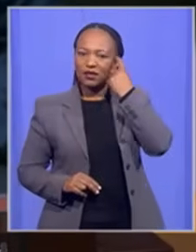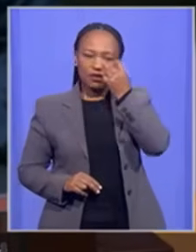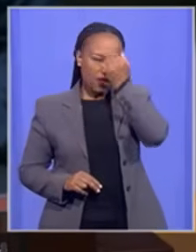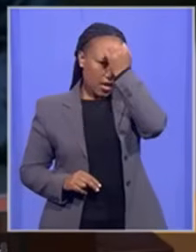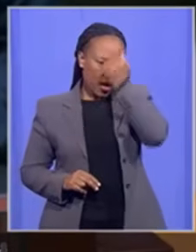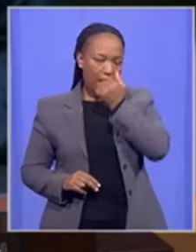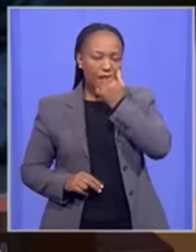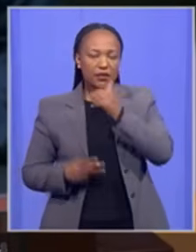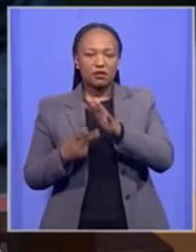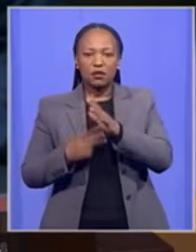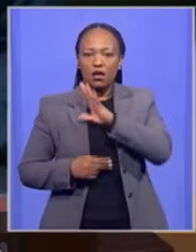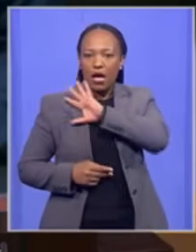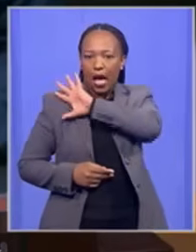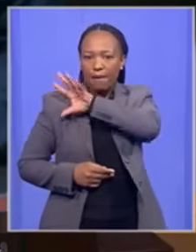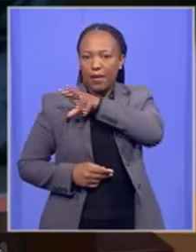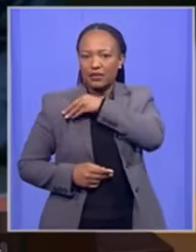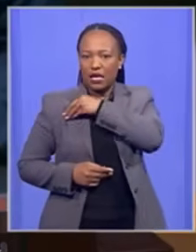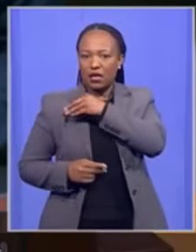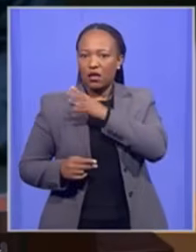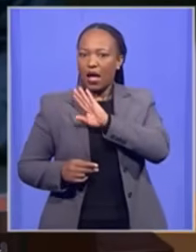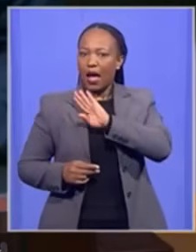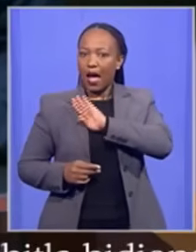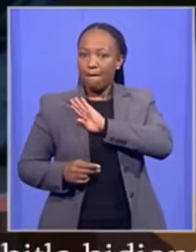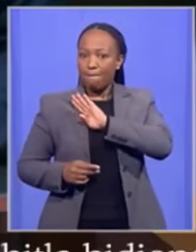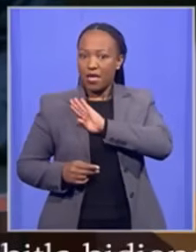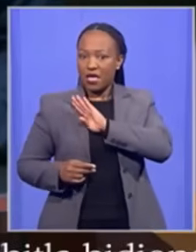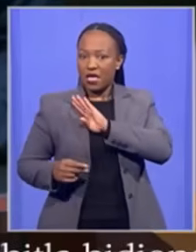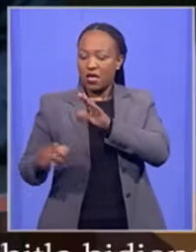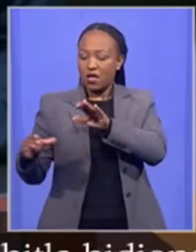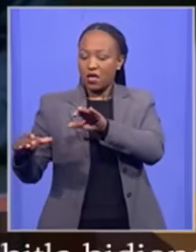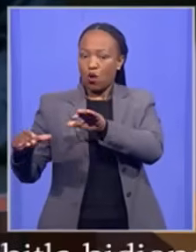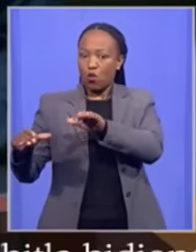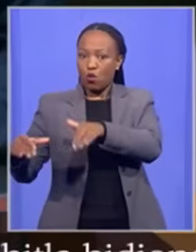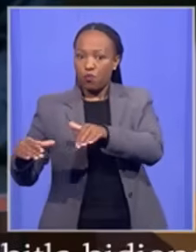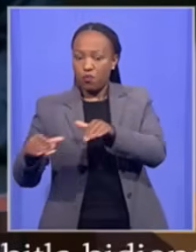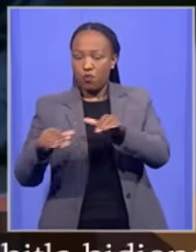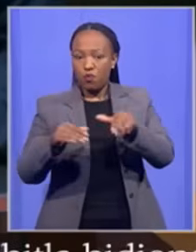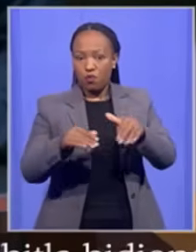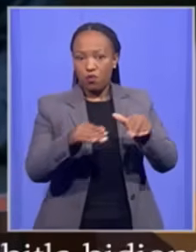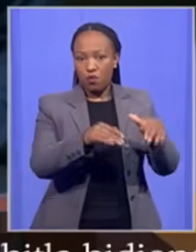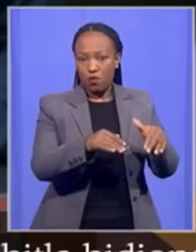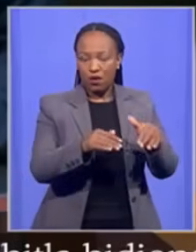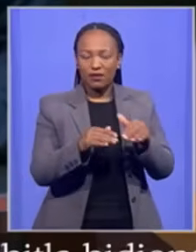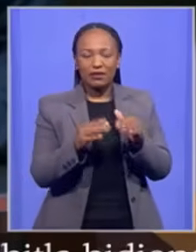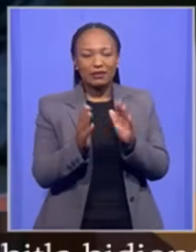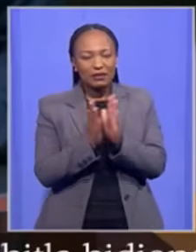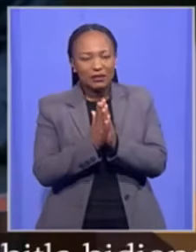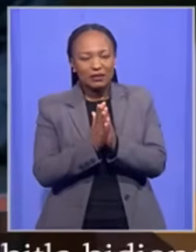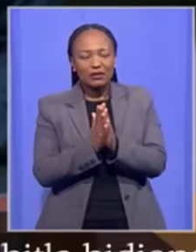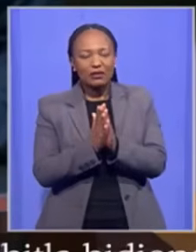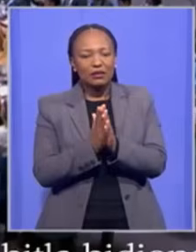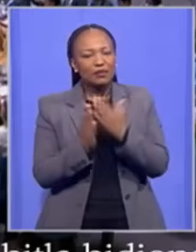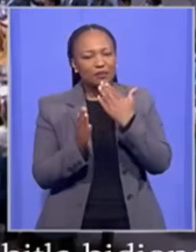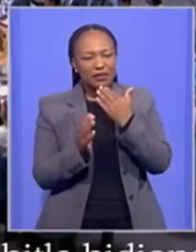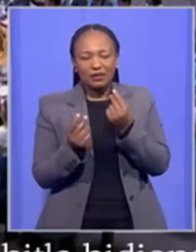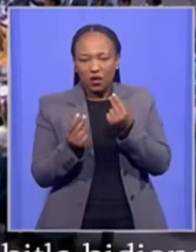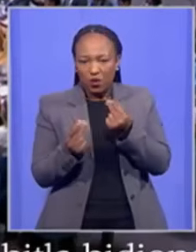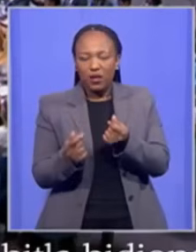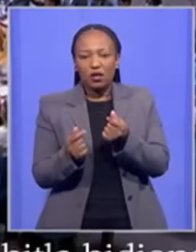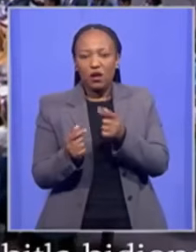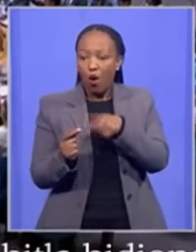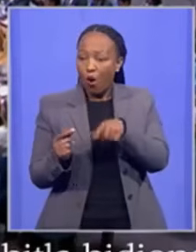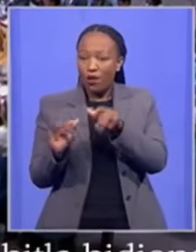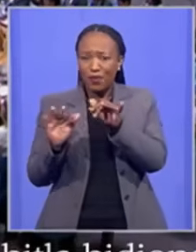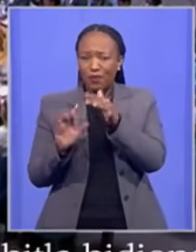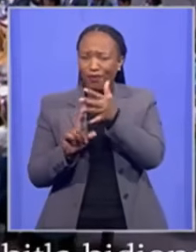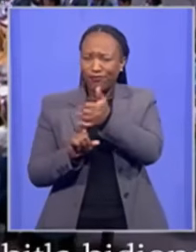other Palestinian armed groups for the immediate and unconditional release of all